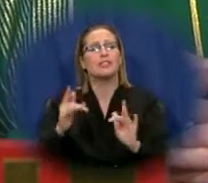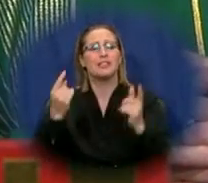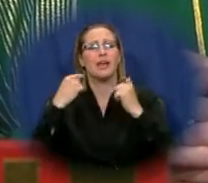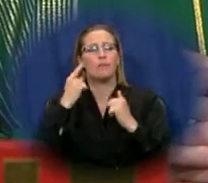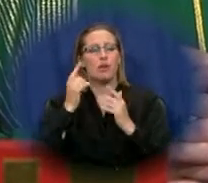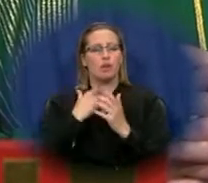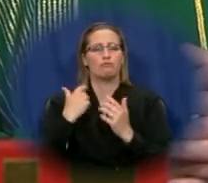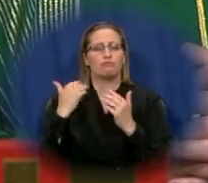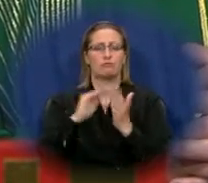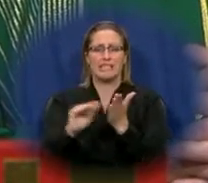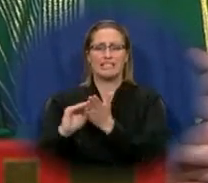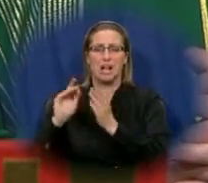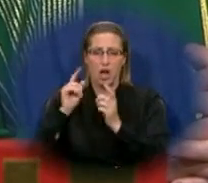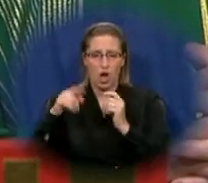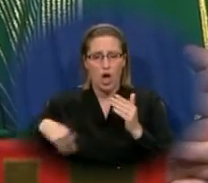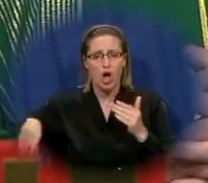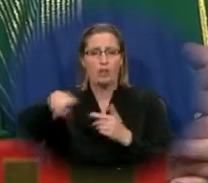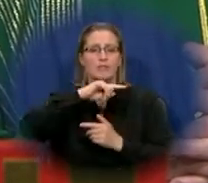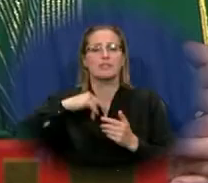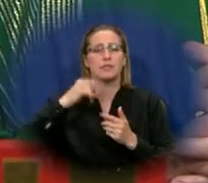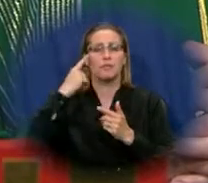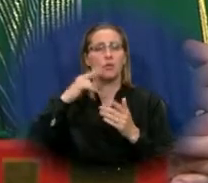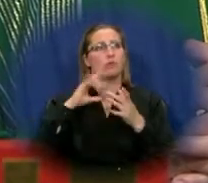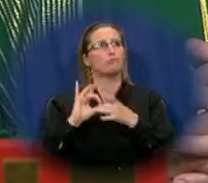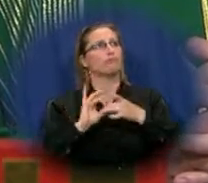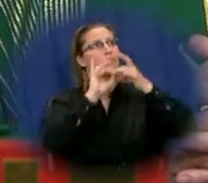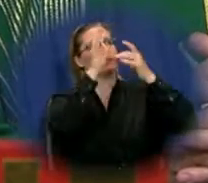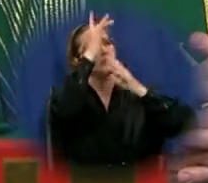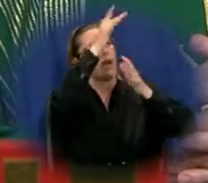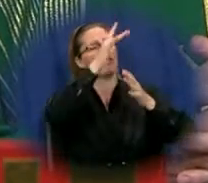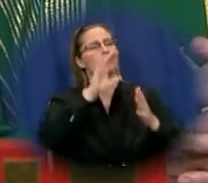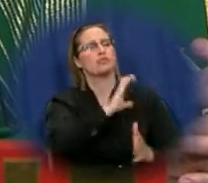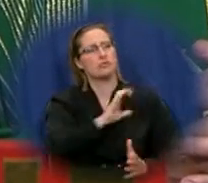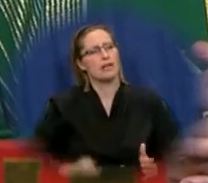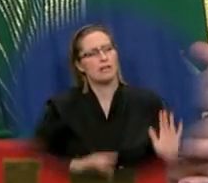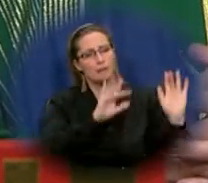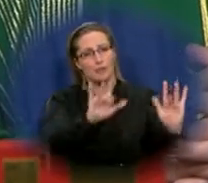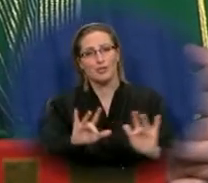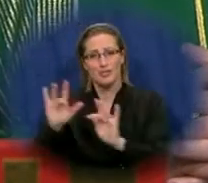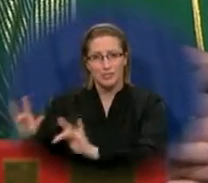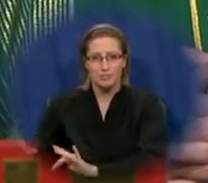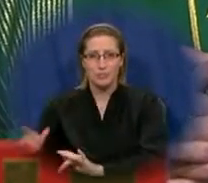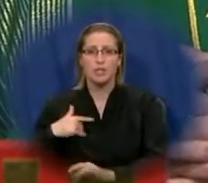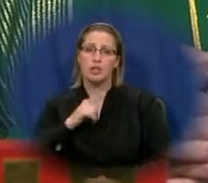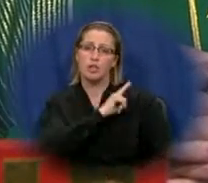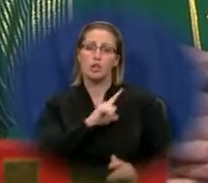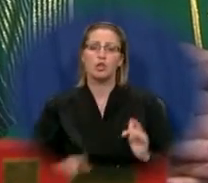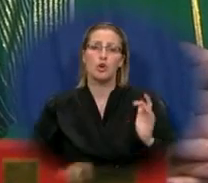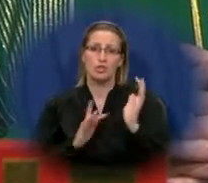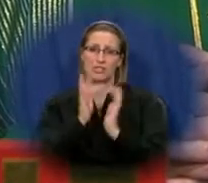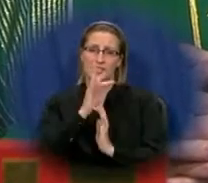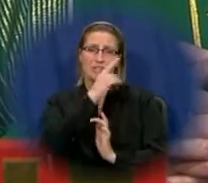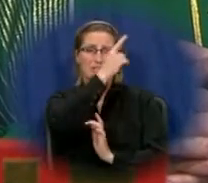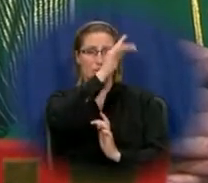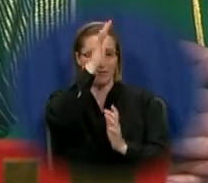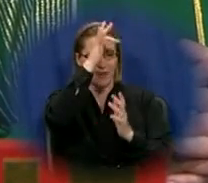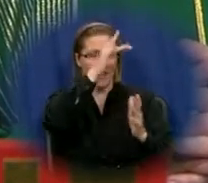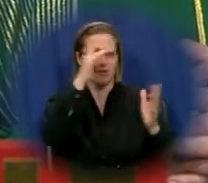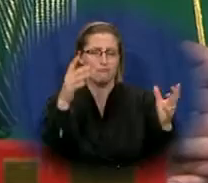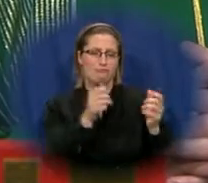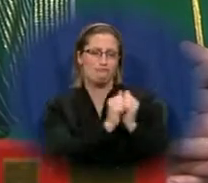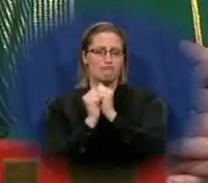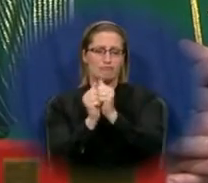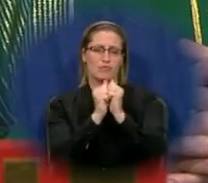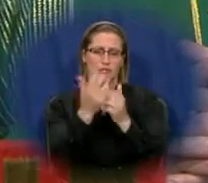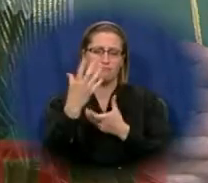and to the Father. Christ, have mercy. Christ, have mercy. Lord Jesus, you intercede for us with your Father. Lord, have